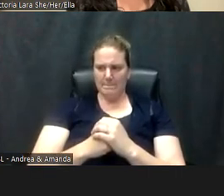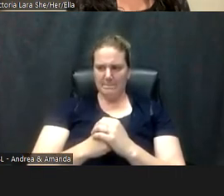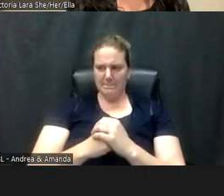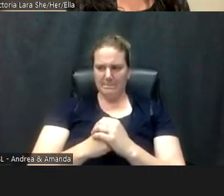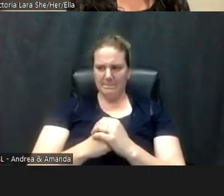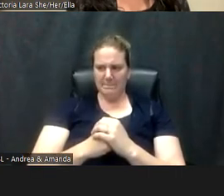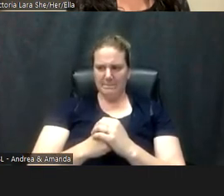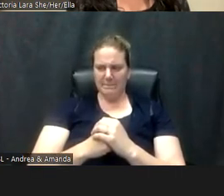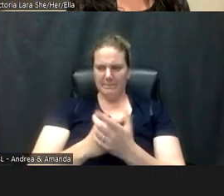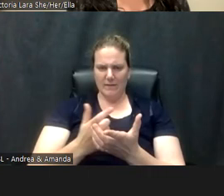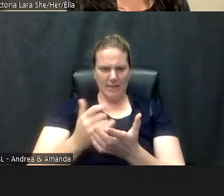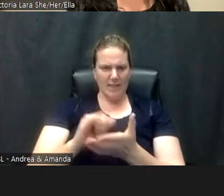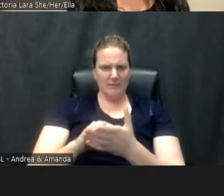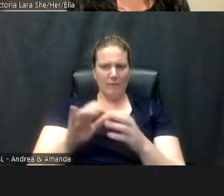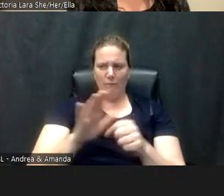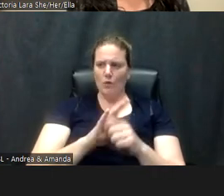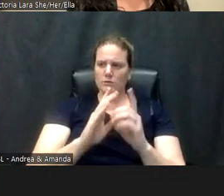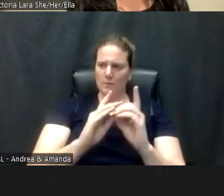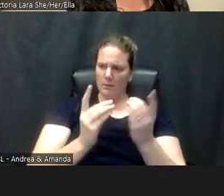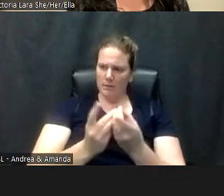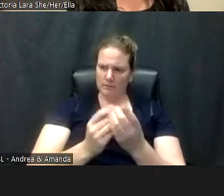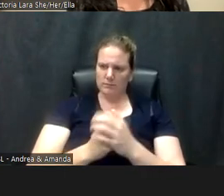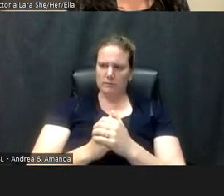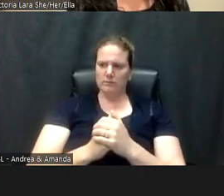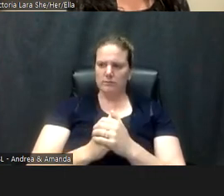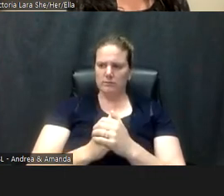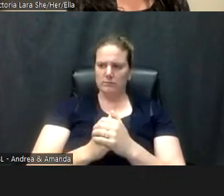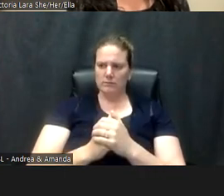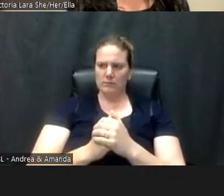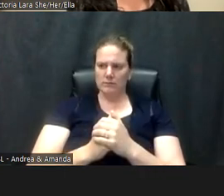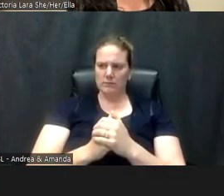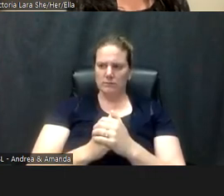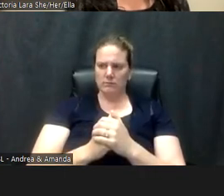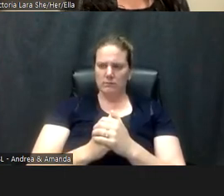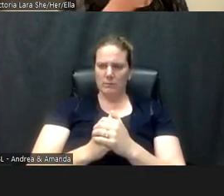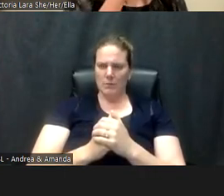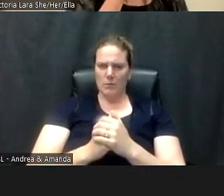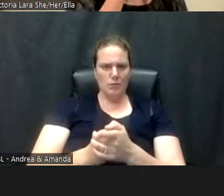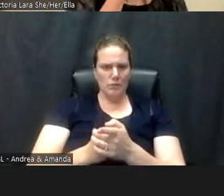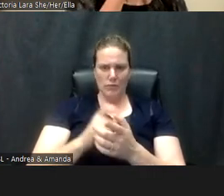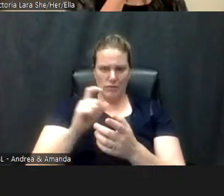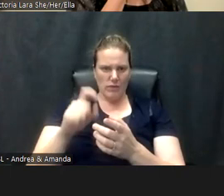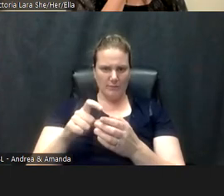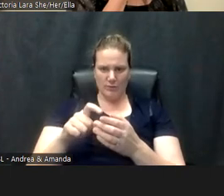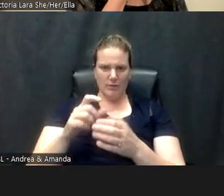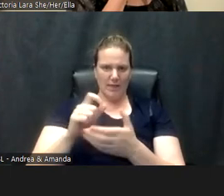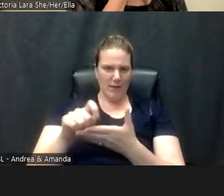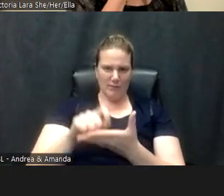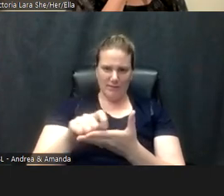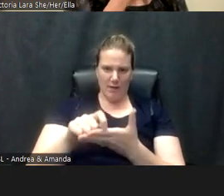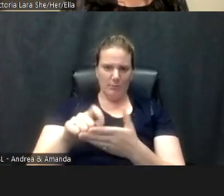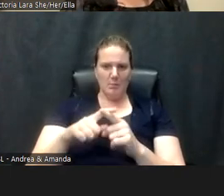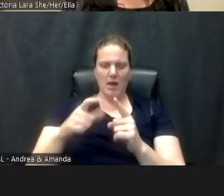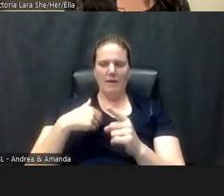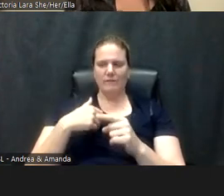that's what they do. They have a whole department dedicated to that kind of thing. So I just have to get those written down, but I do know that